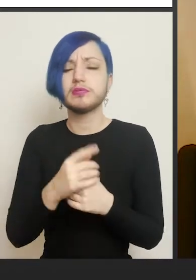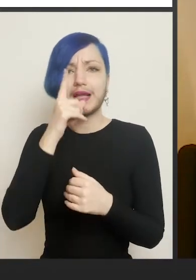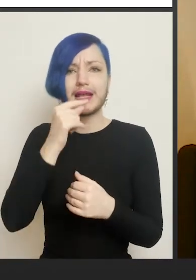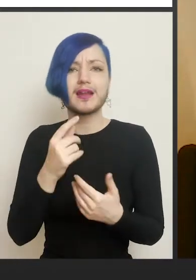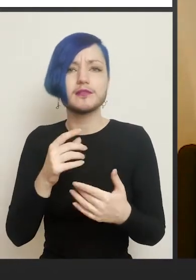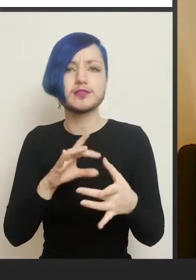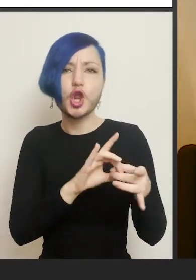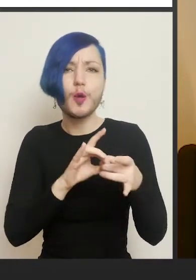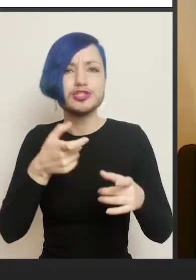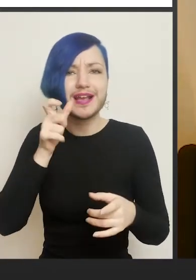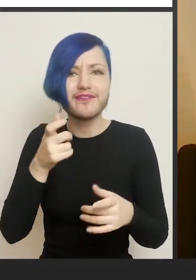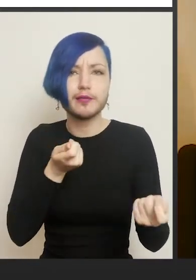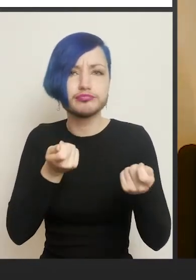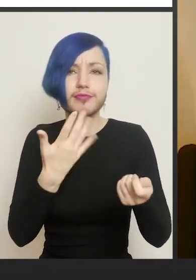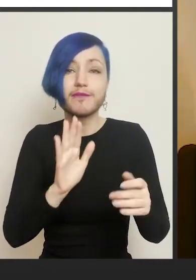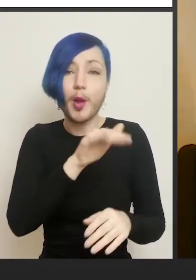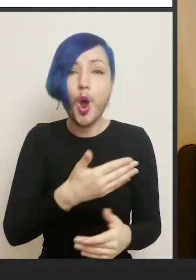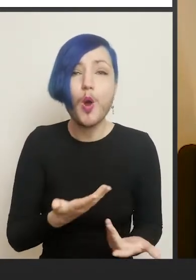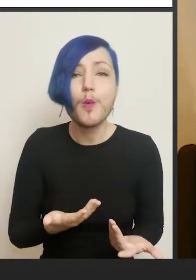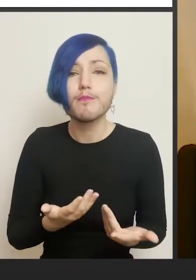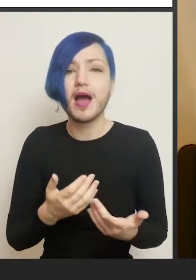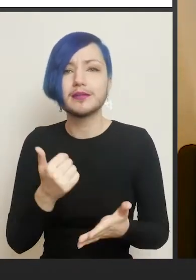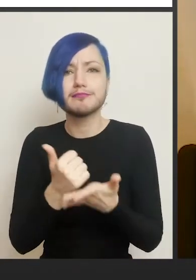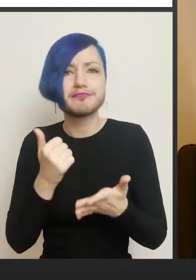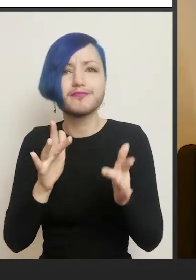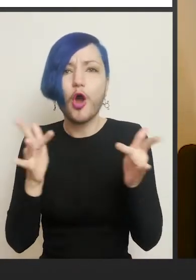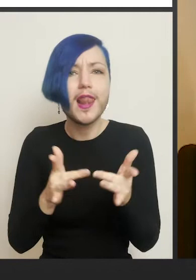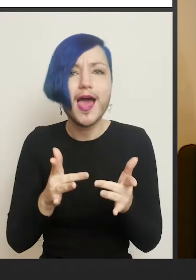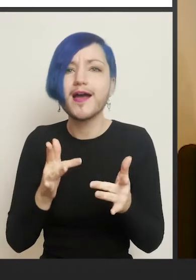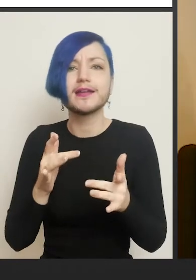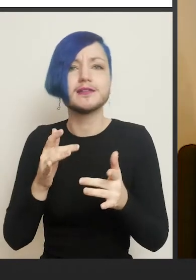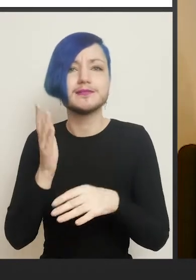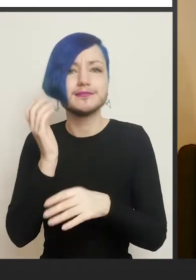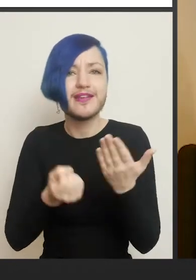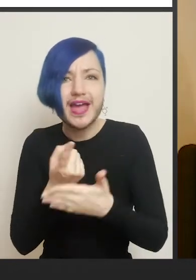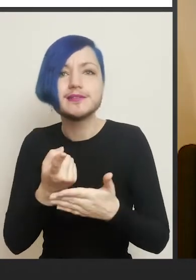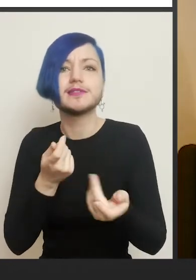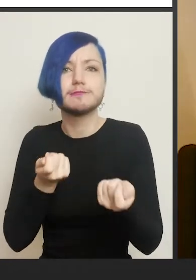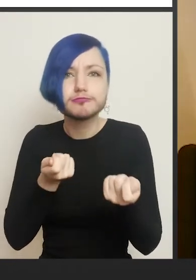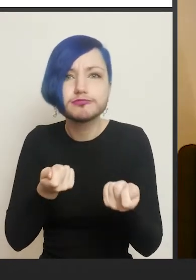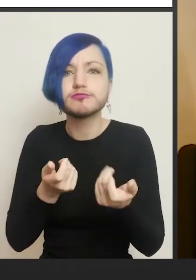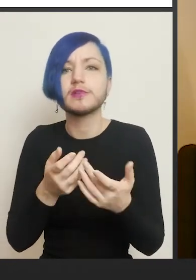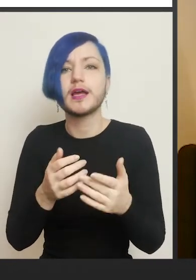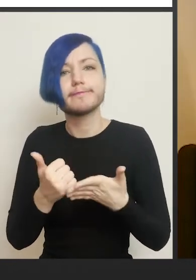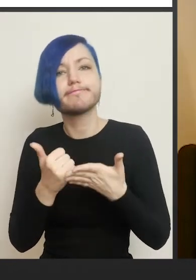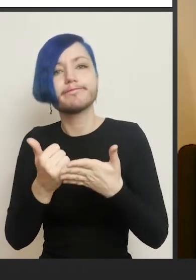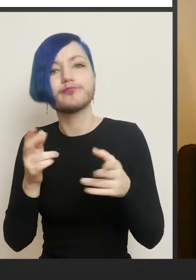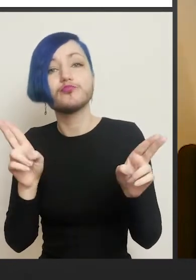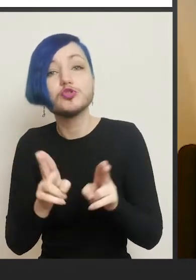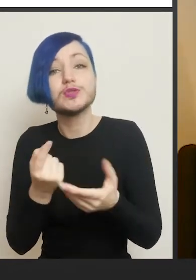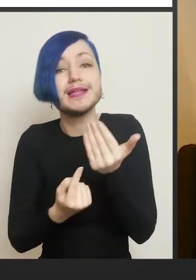run Aubergine from home and run all of these amazing online programs, and helping to